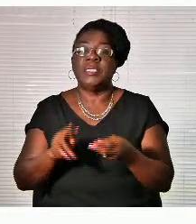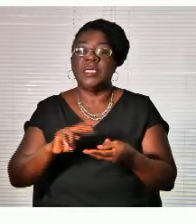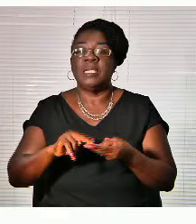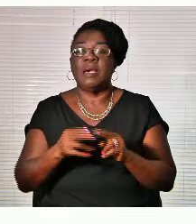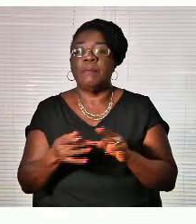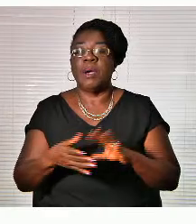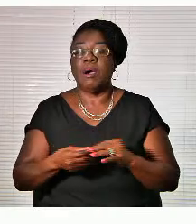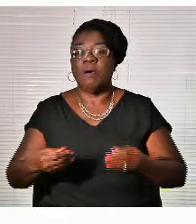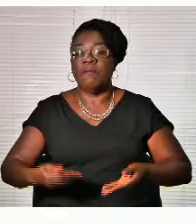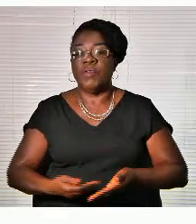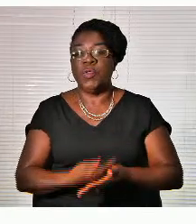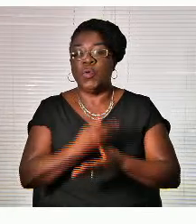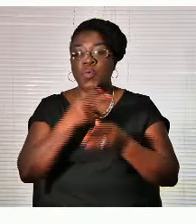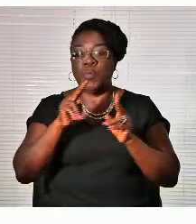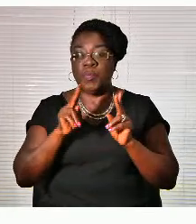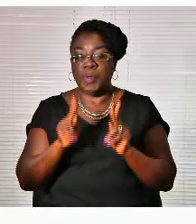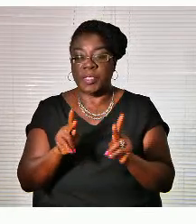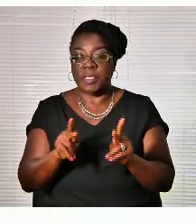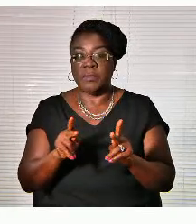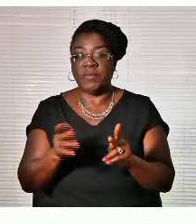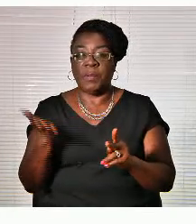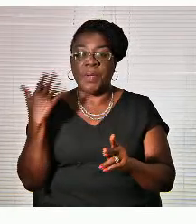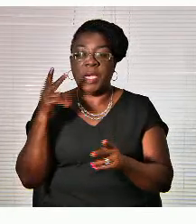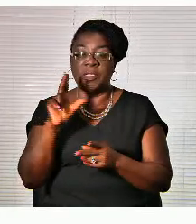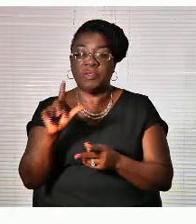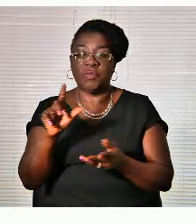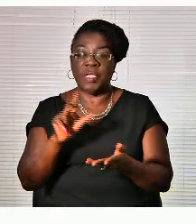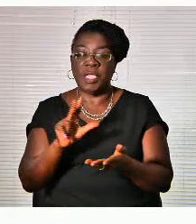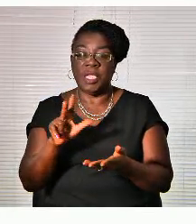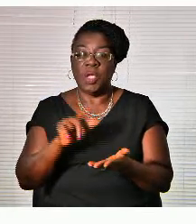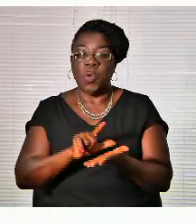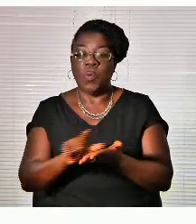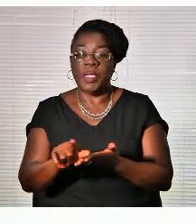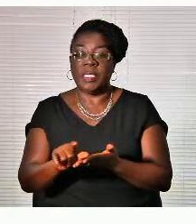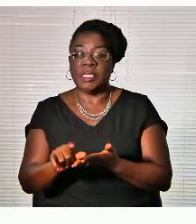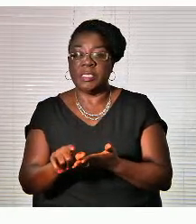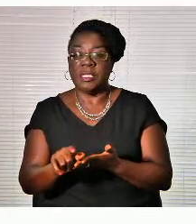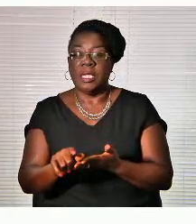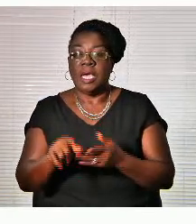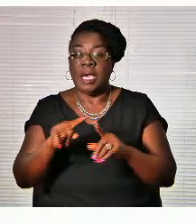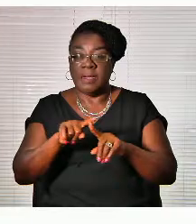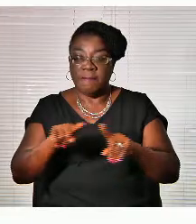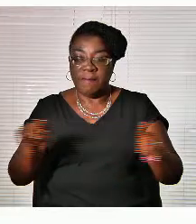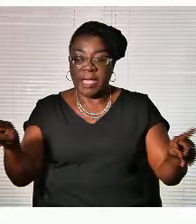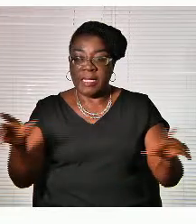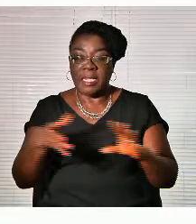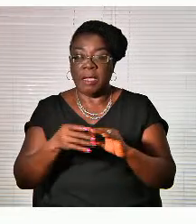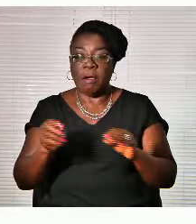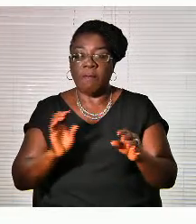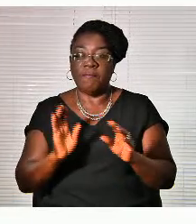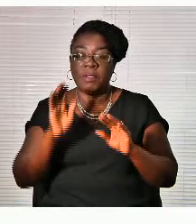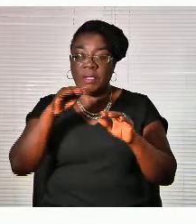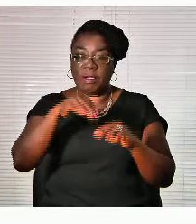cases for the past 3 weeks and subsequent flattening of the curve.